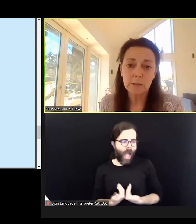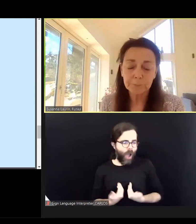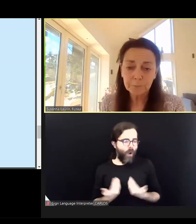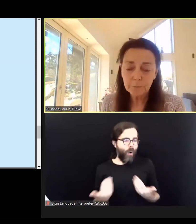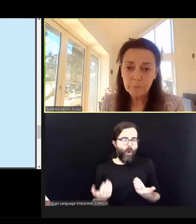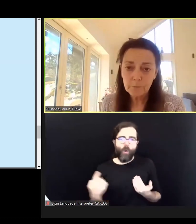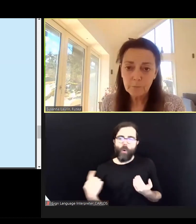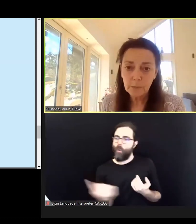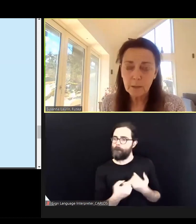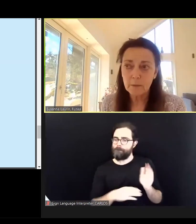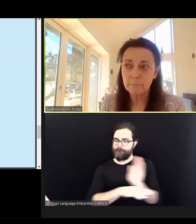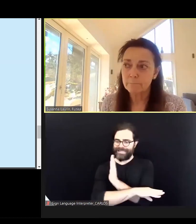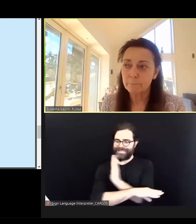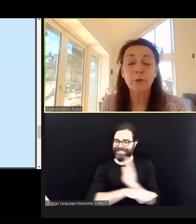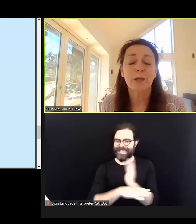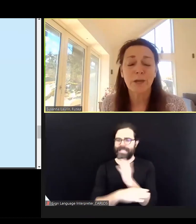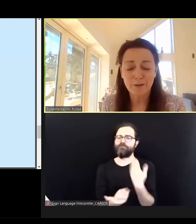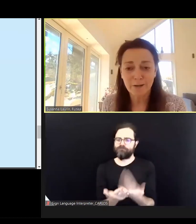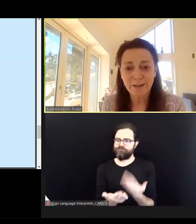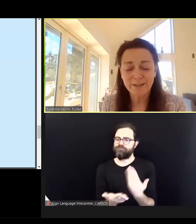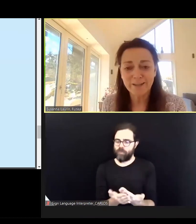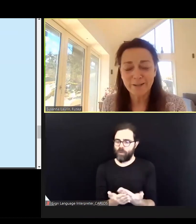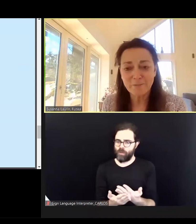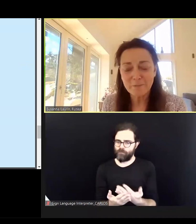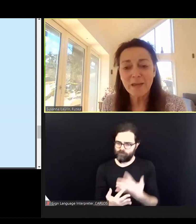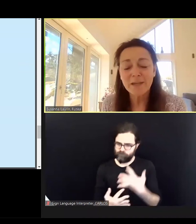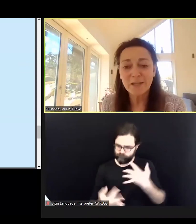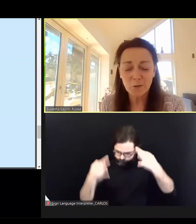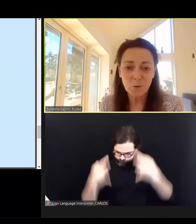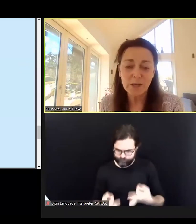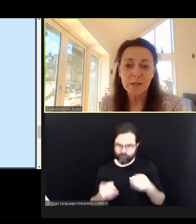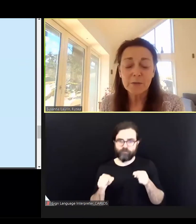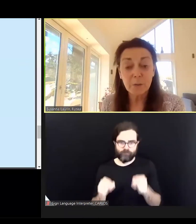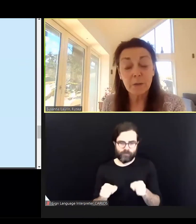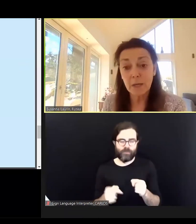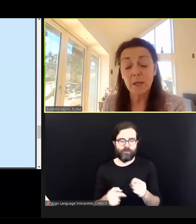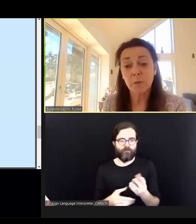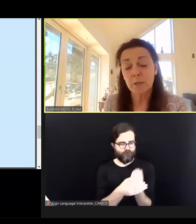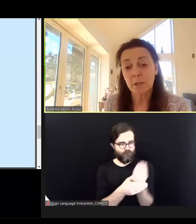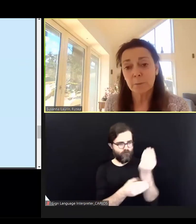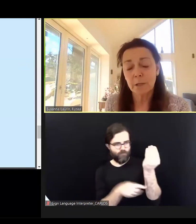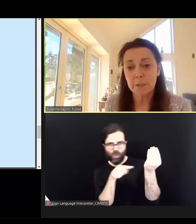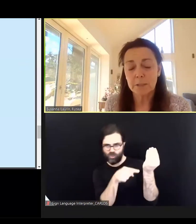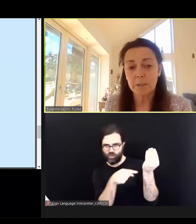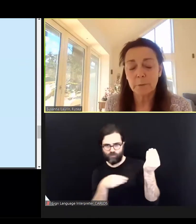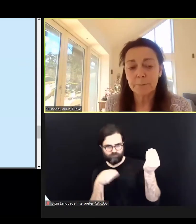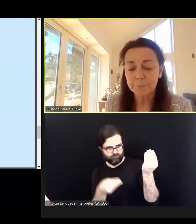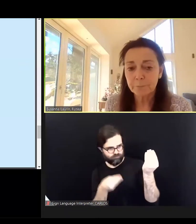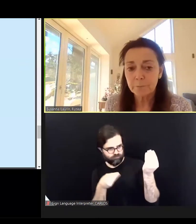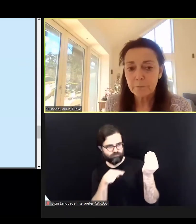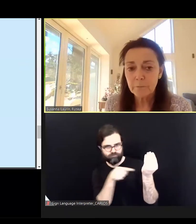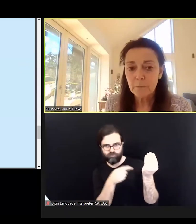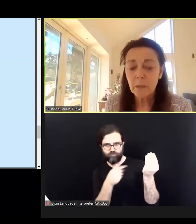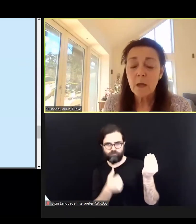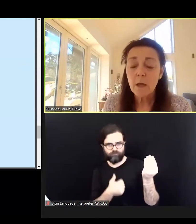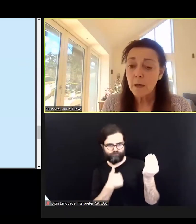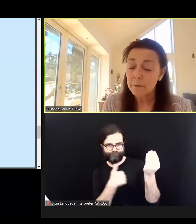before. We also have the EN 17161, which is more of a procedural